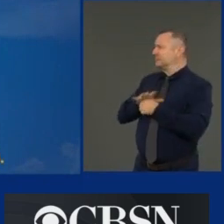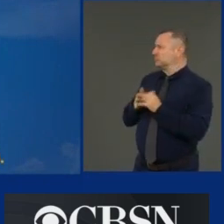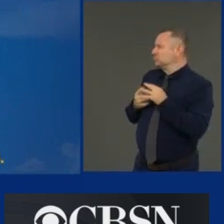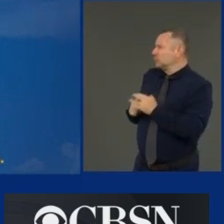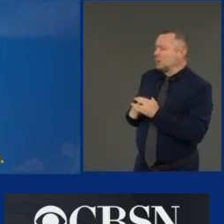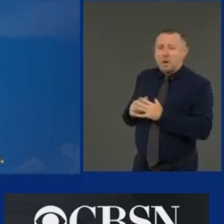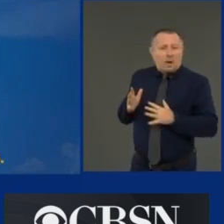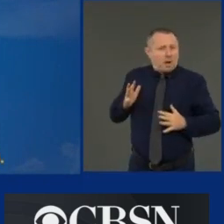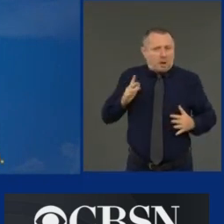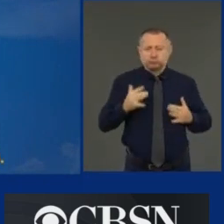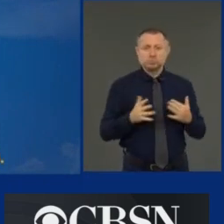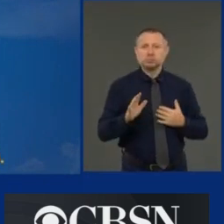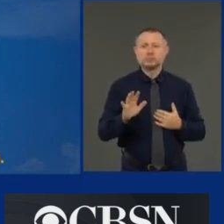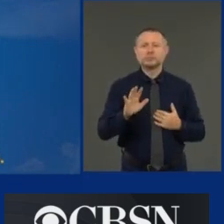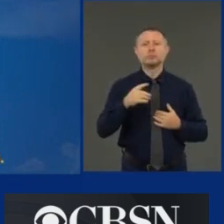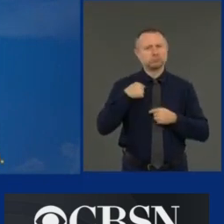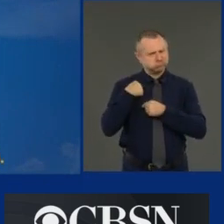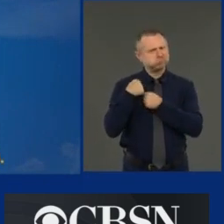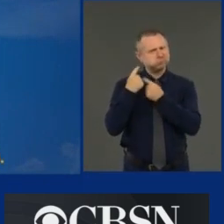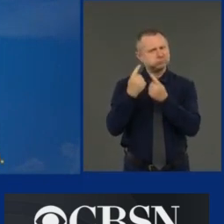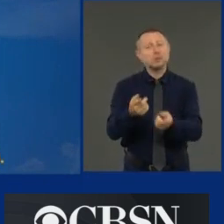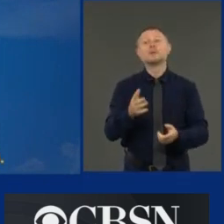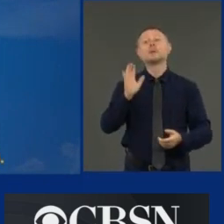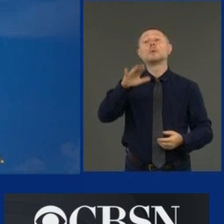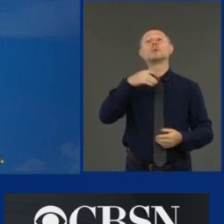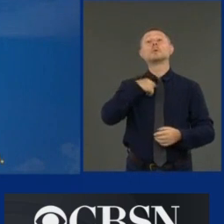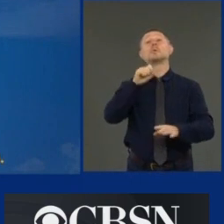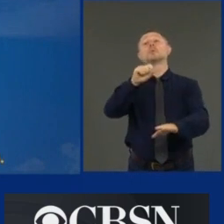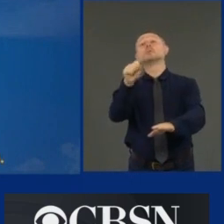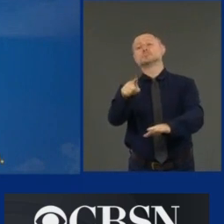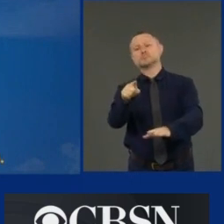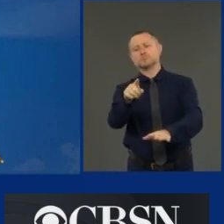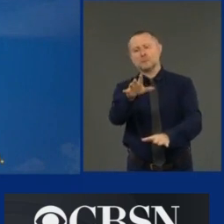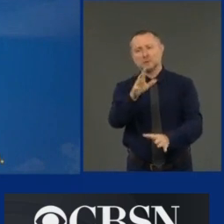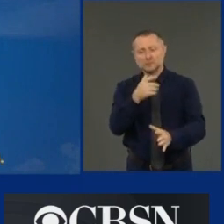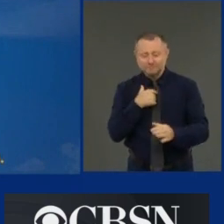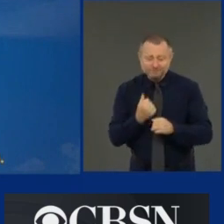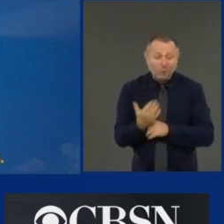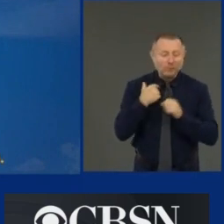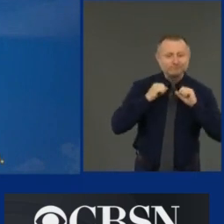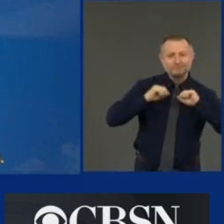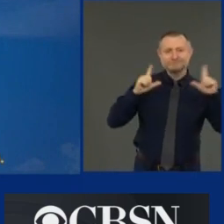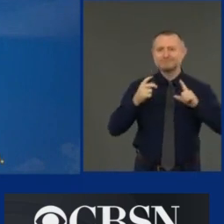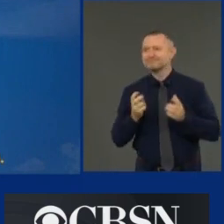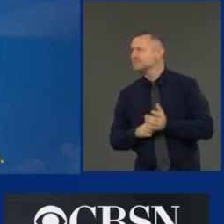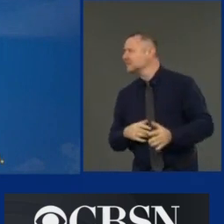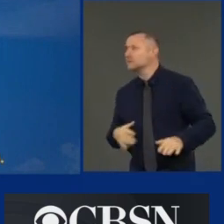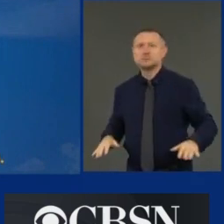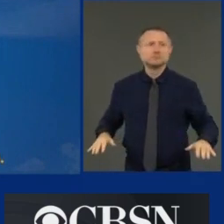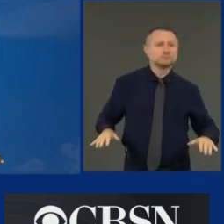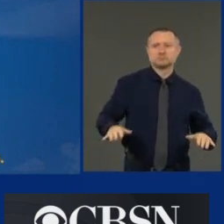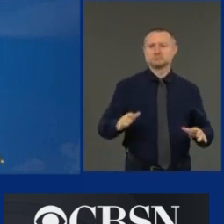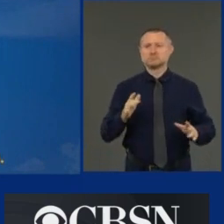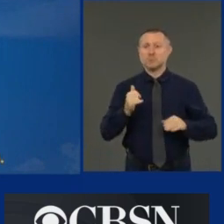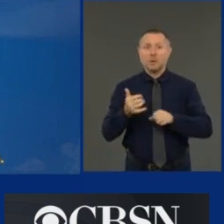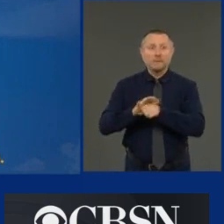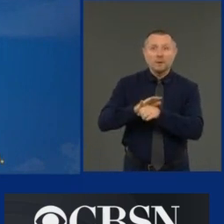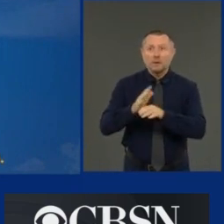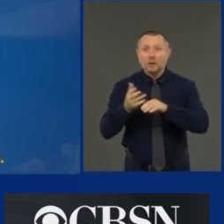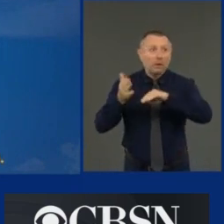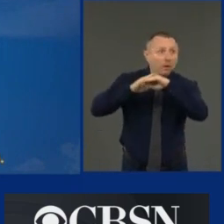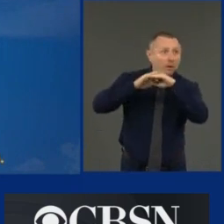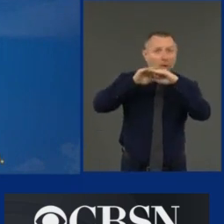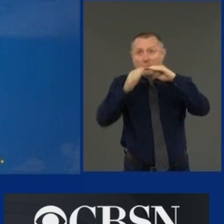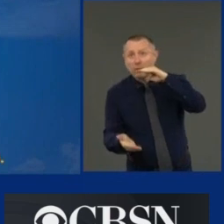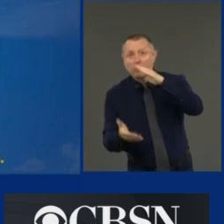Question is, when we get up in the morning, where are we with COVID on day 177, and what